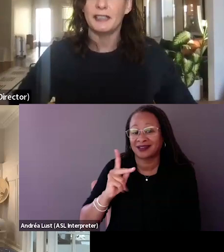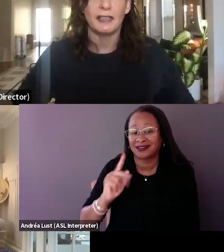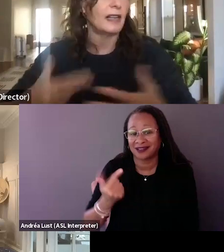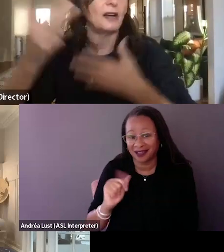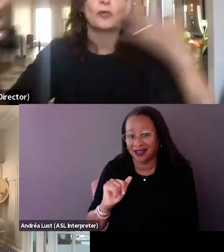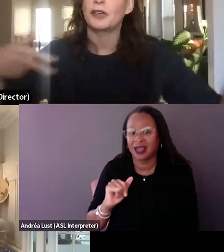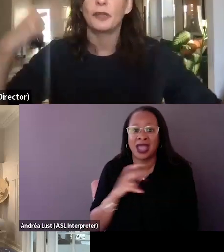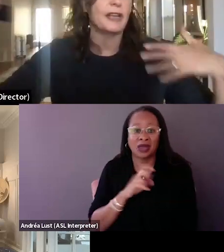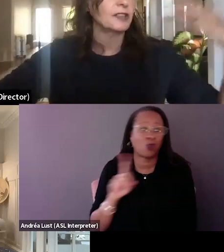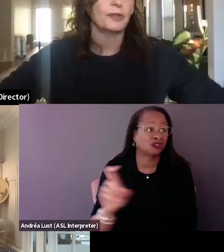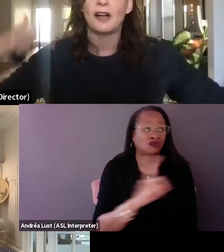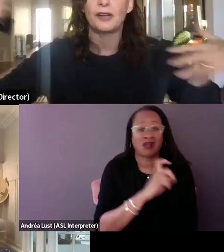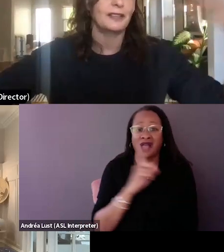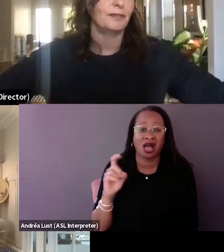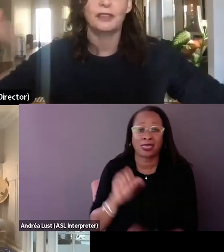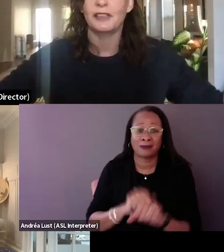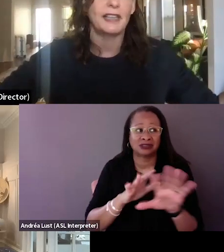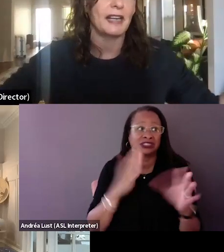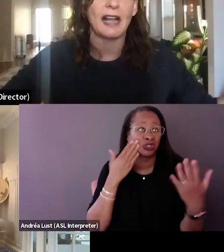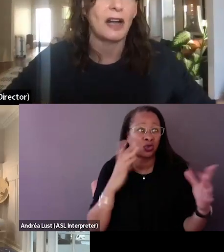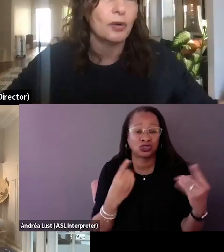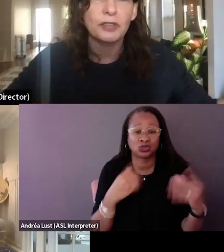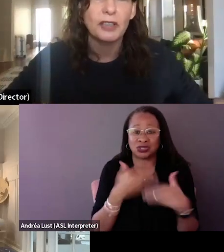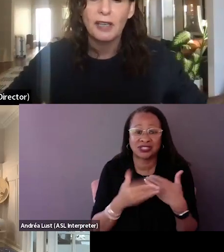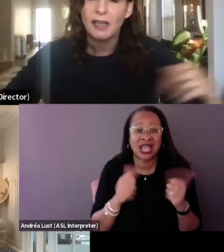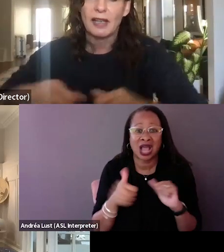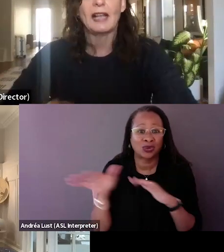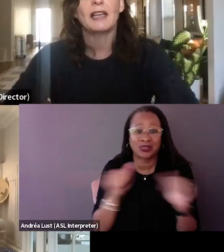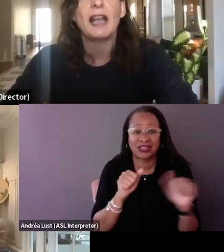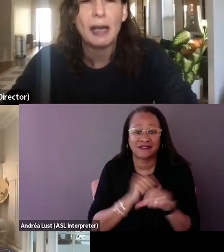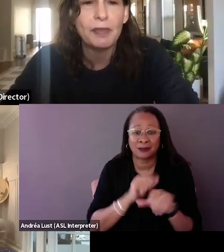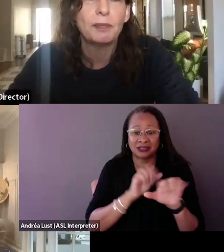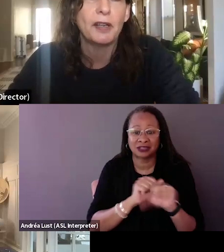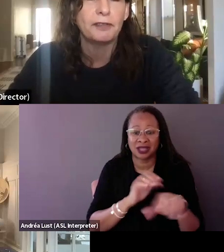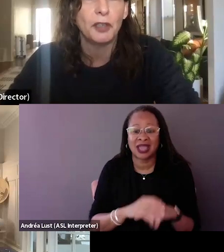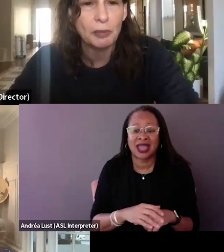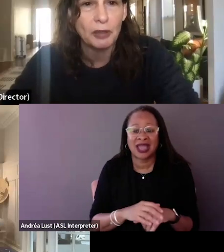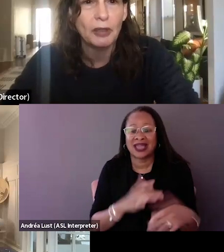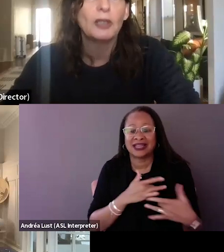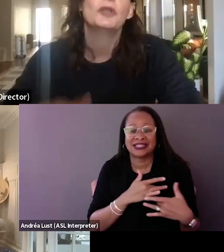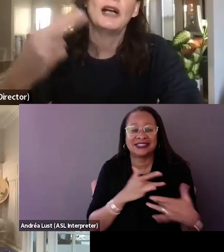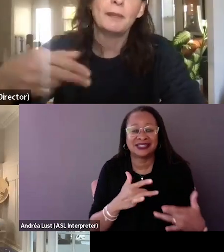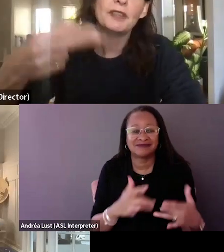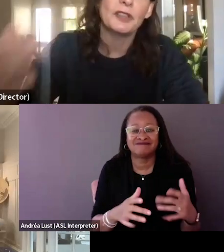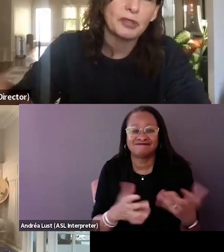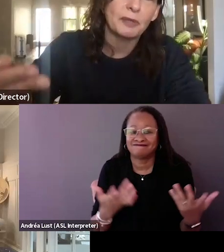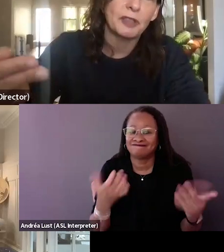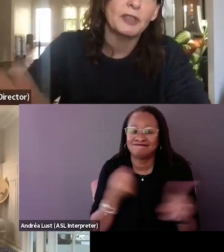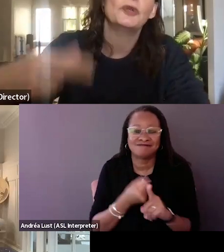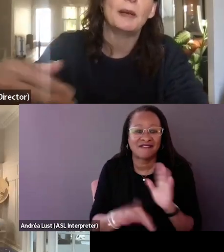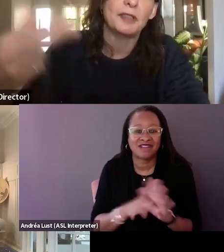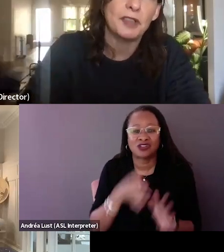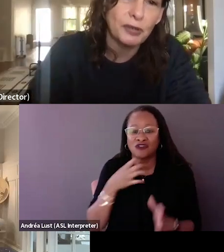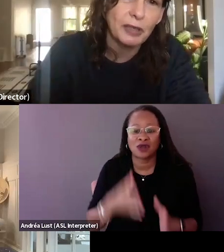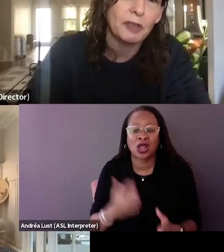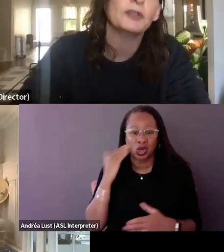any idea where to go next or how to really get out, and had happened upon a farmer who happened to know someone